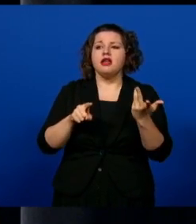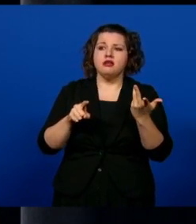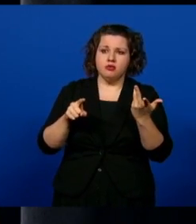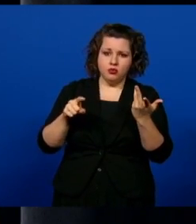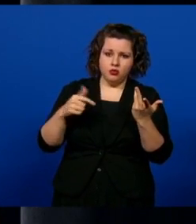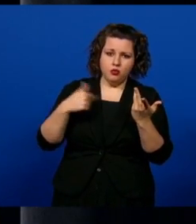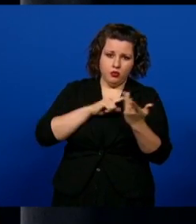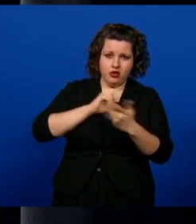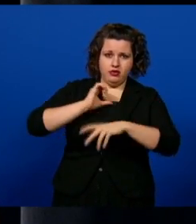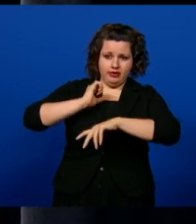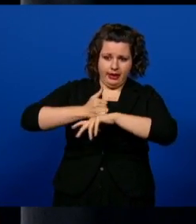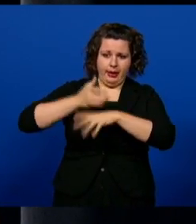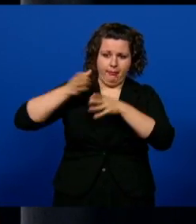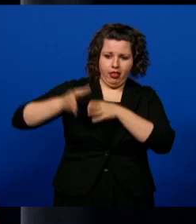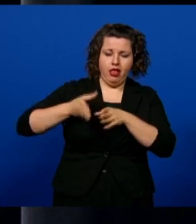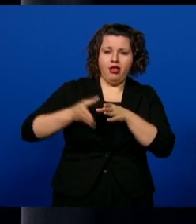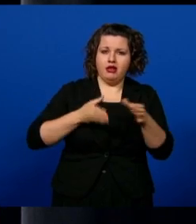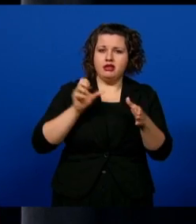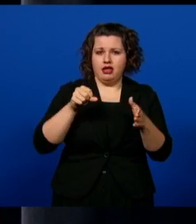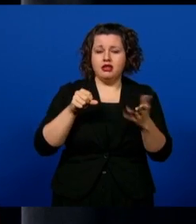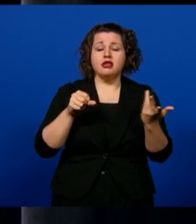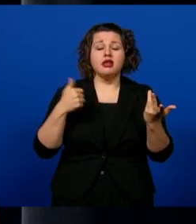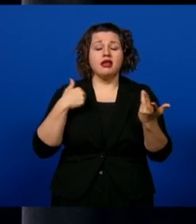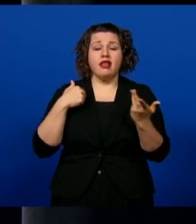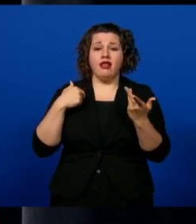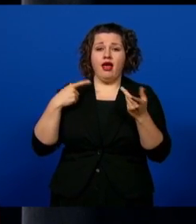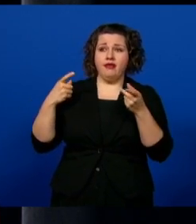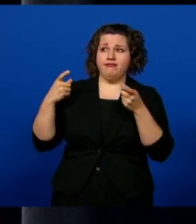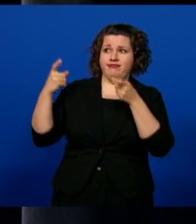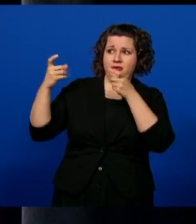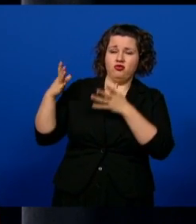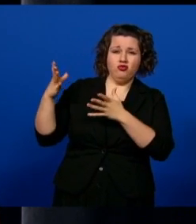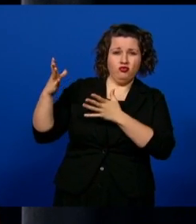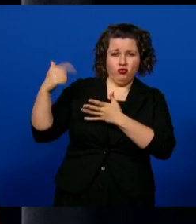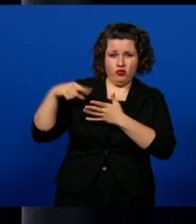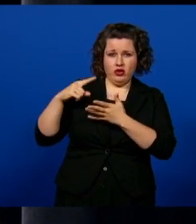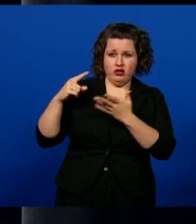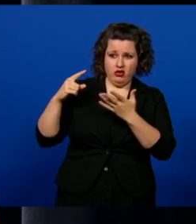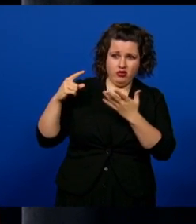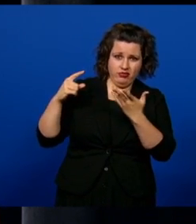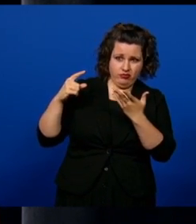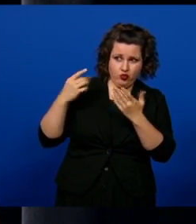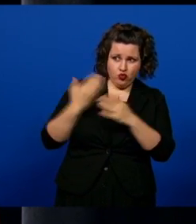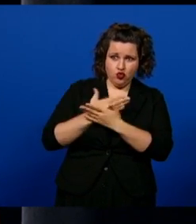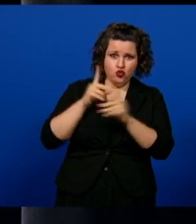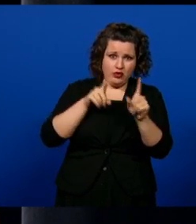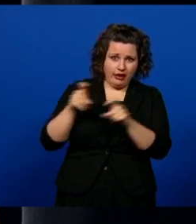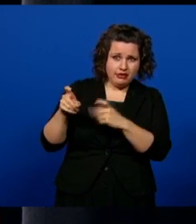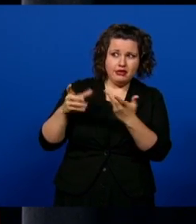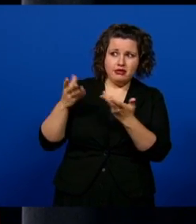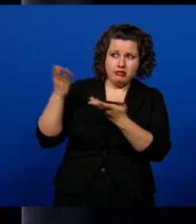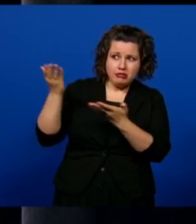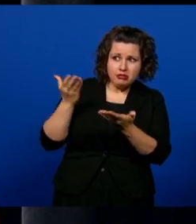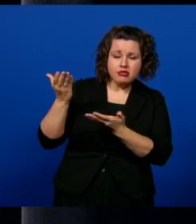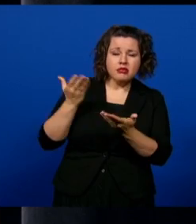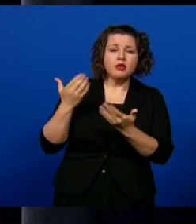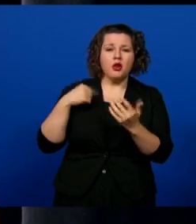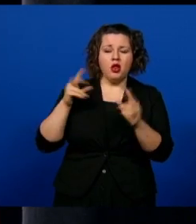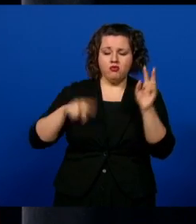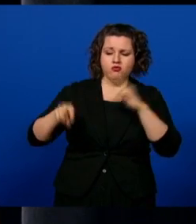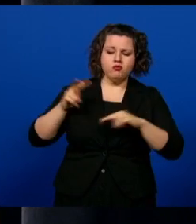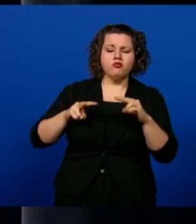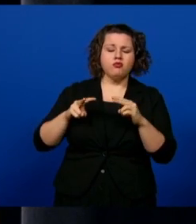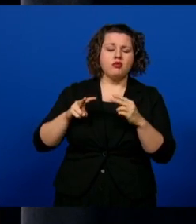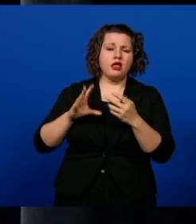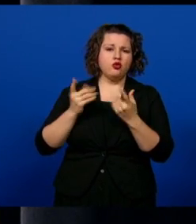right now. And as we continue to work with the administration on new testing procedures that are coming in, we have to take a look at what that looks like and how we monitor